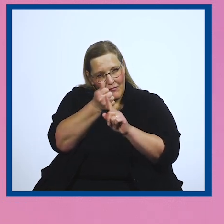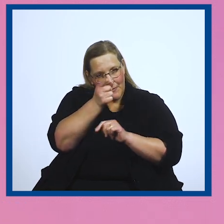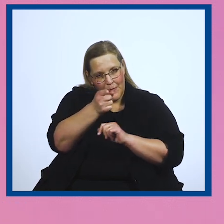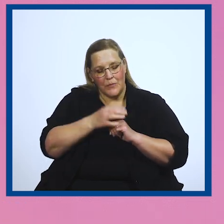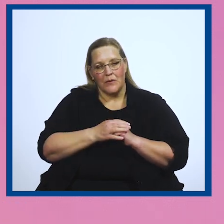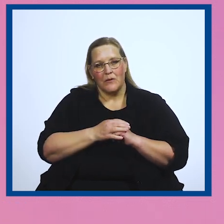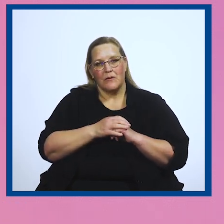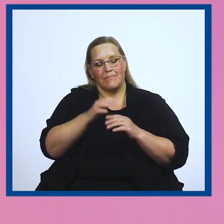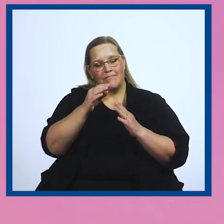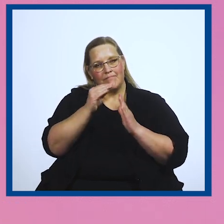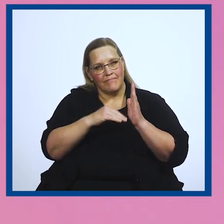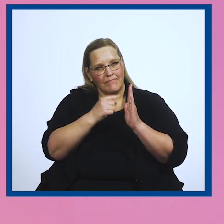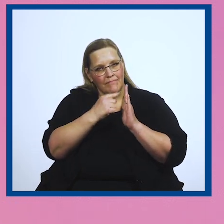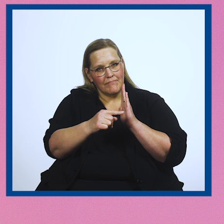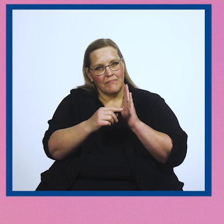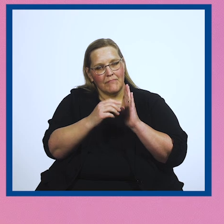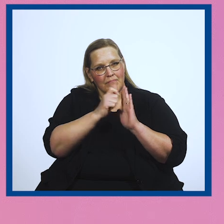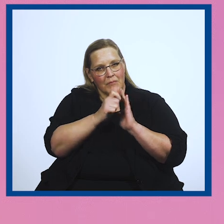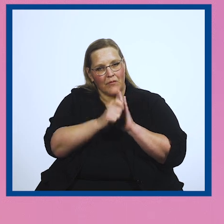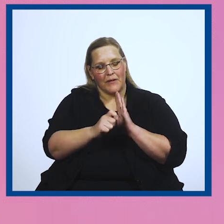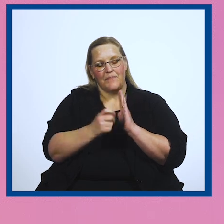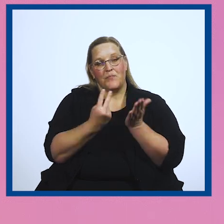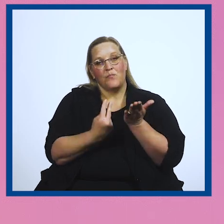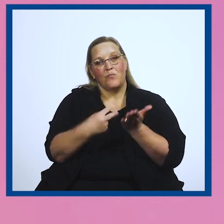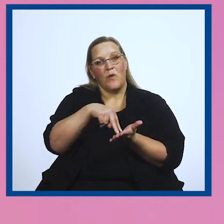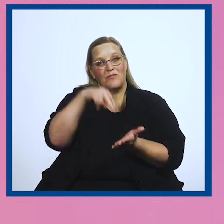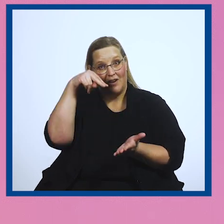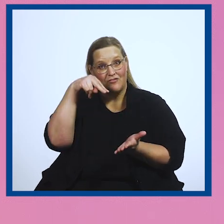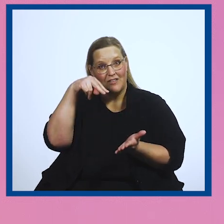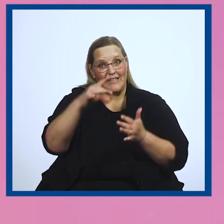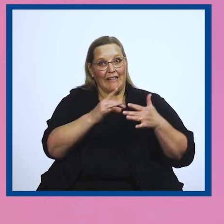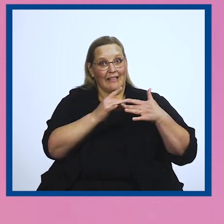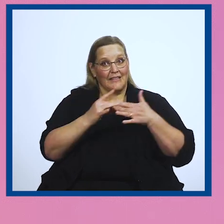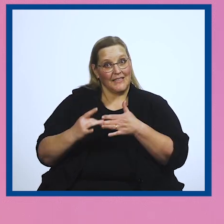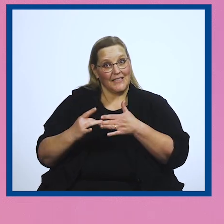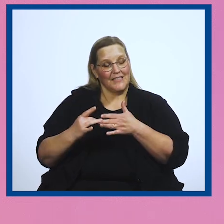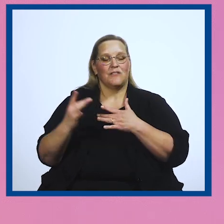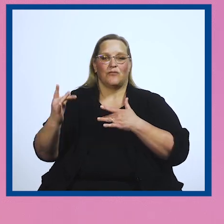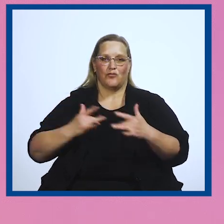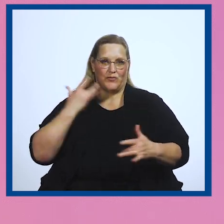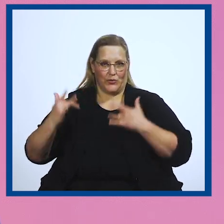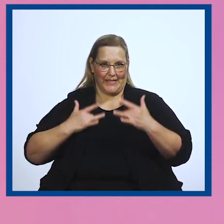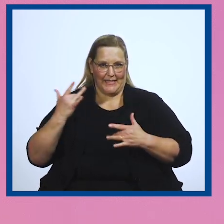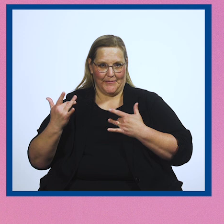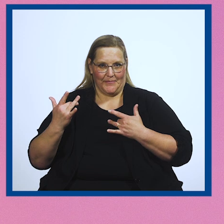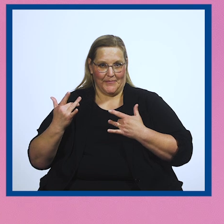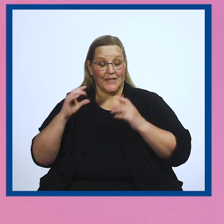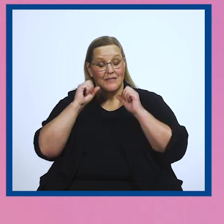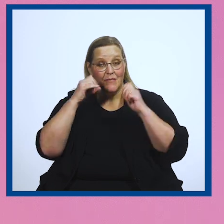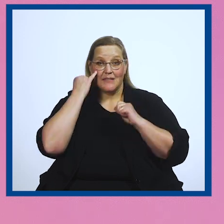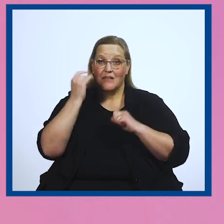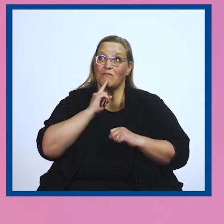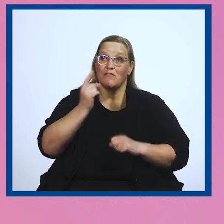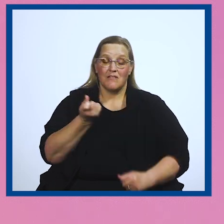see, the first one is this: resurrection leads to rejoicing. This is astonishing if you really